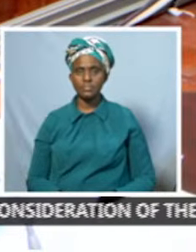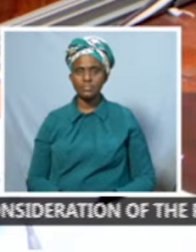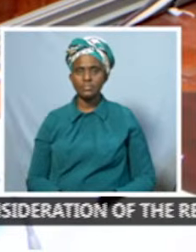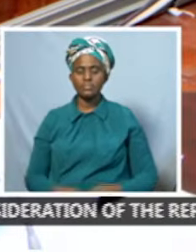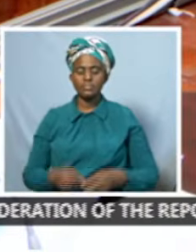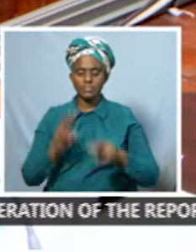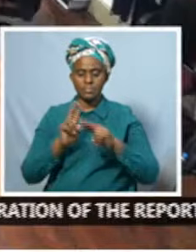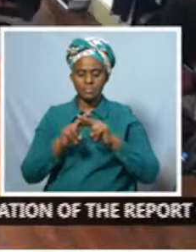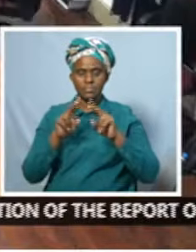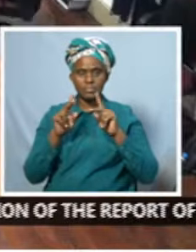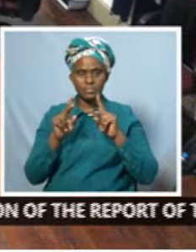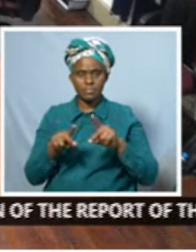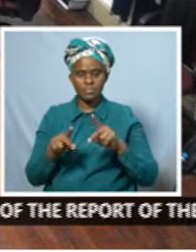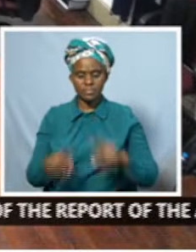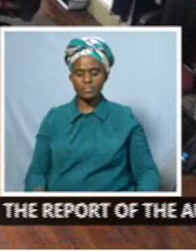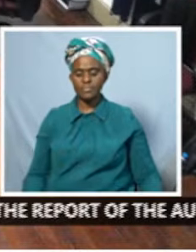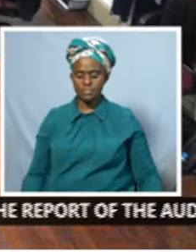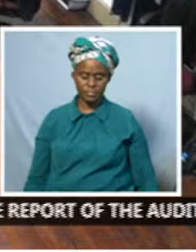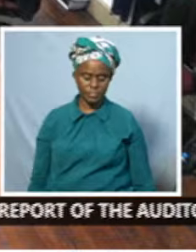Chair,